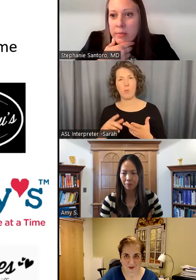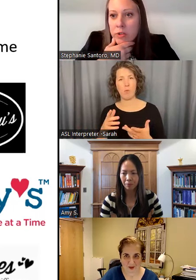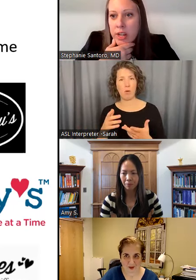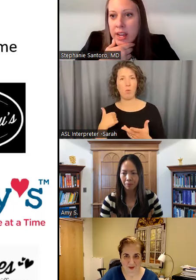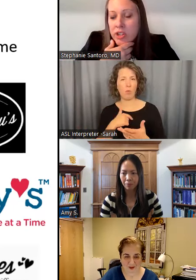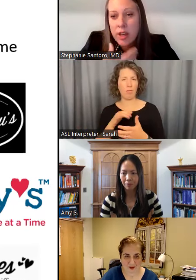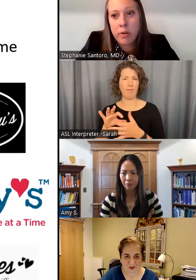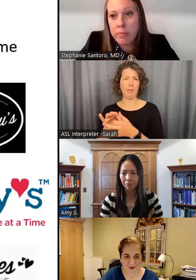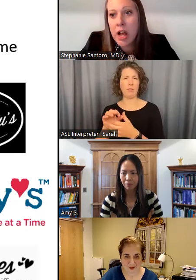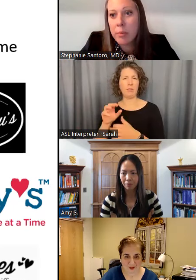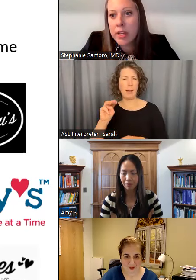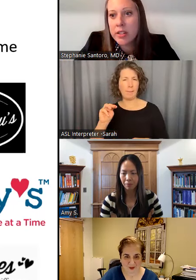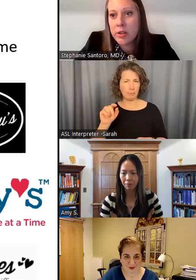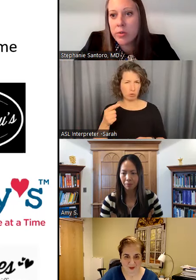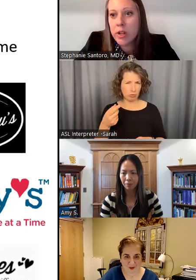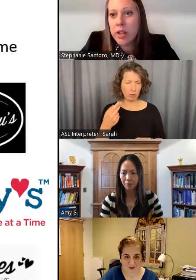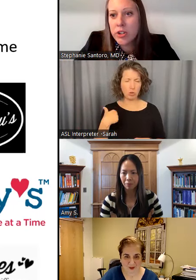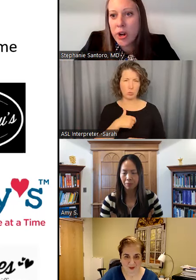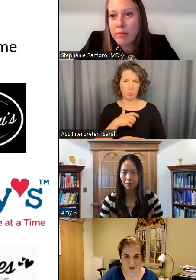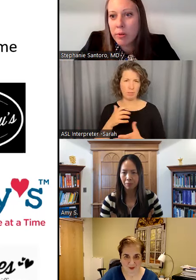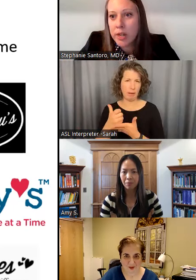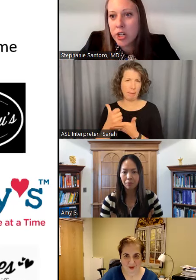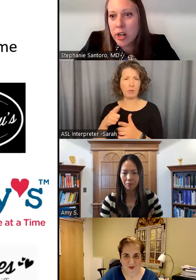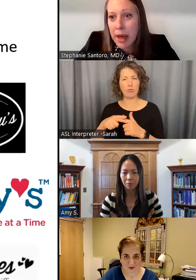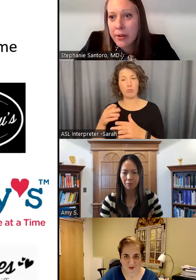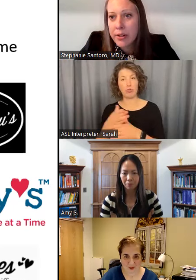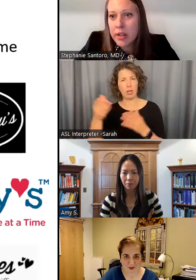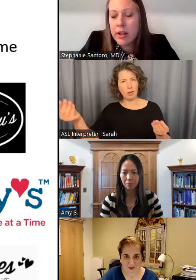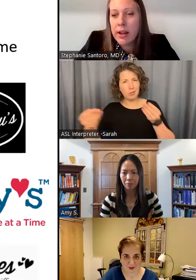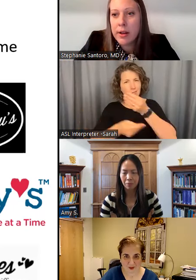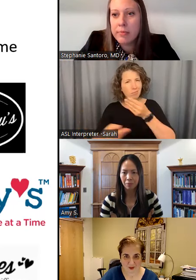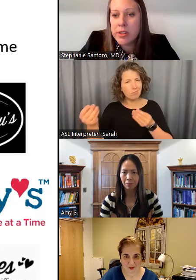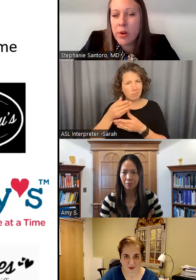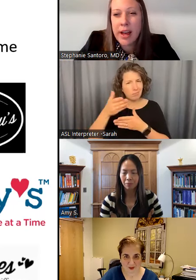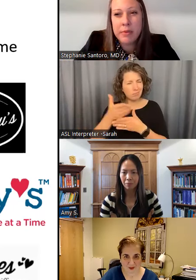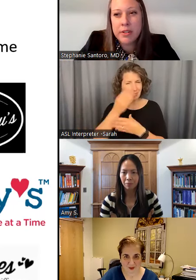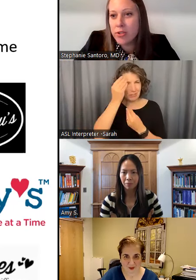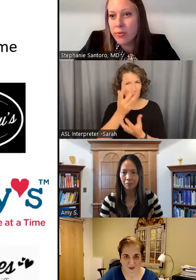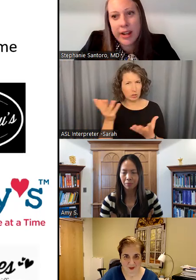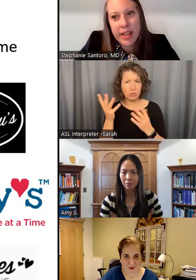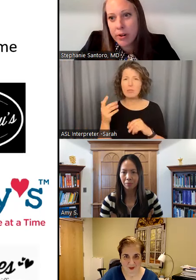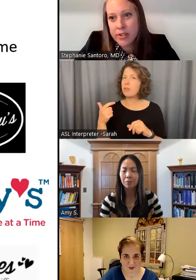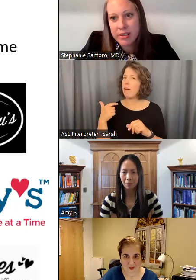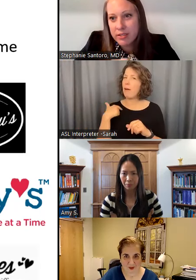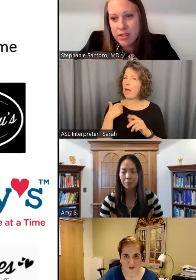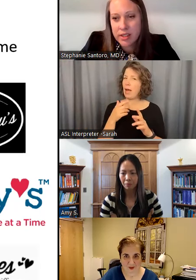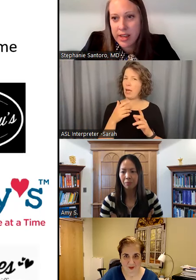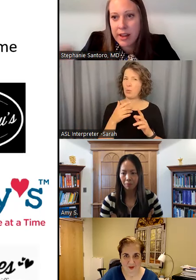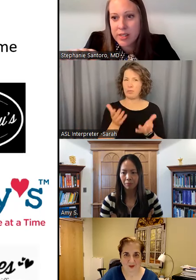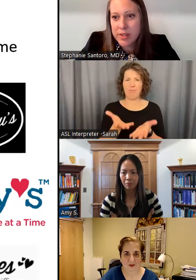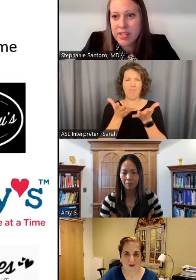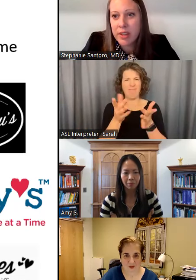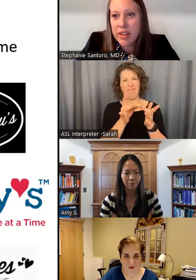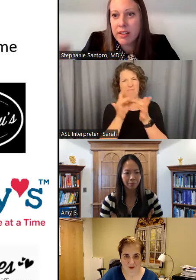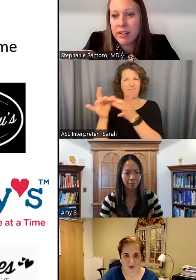with MGH that we've been helping to share information about. So I would direct that person to